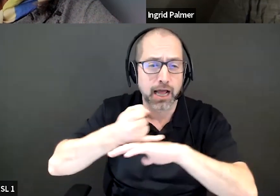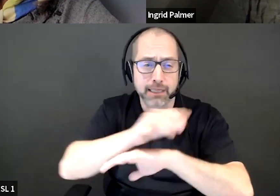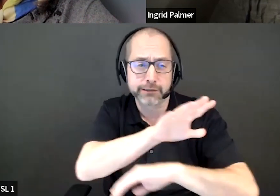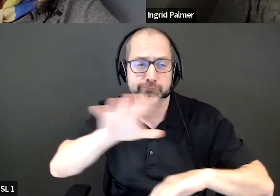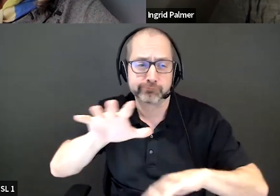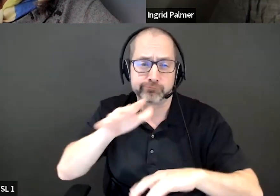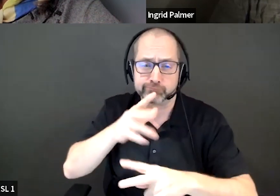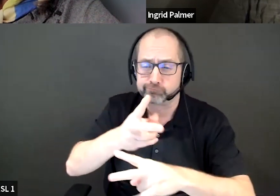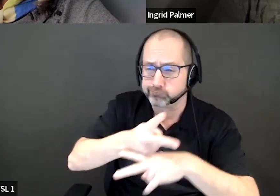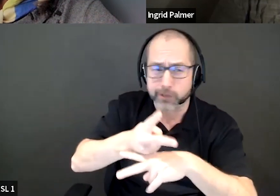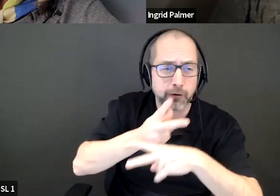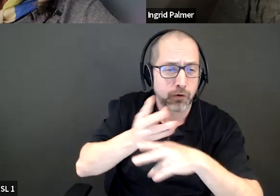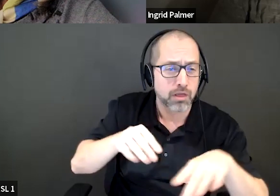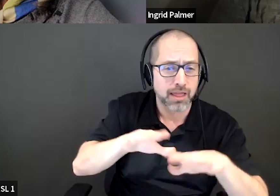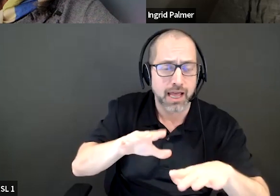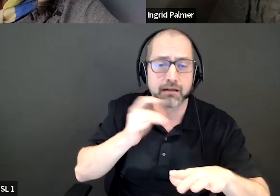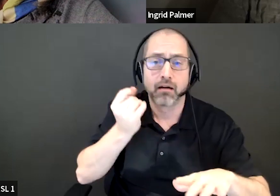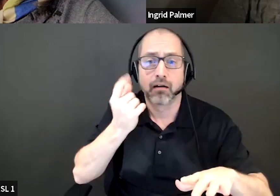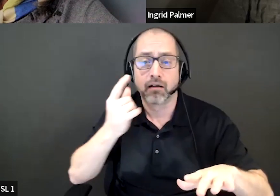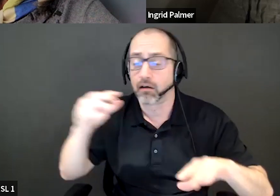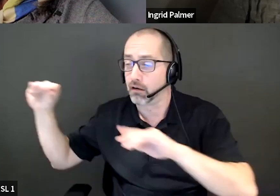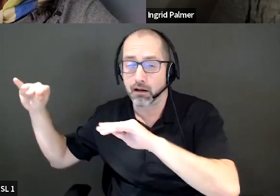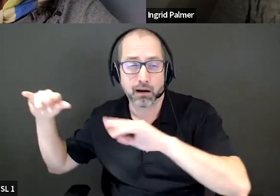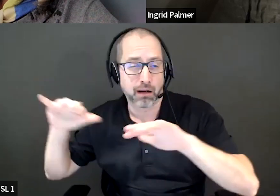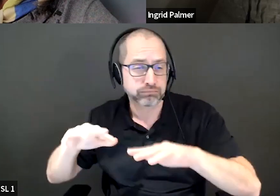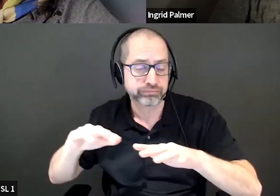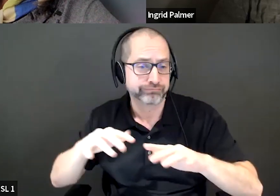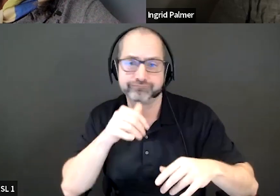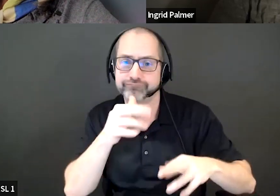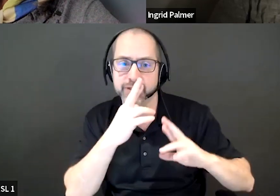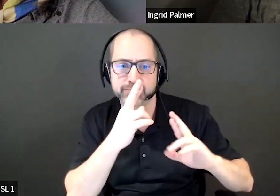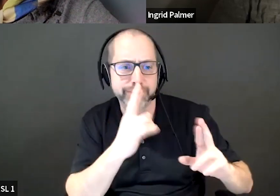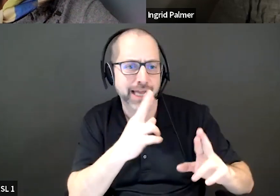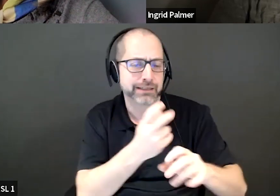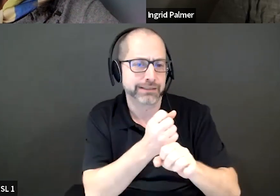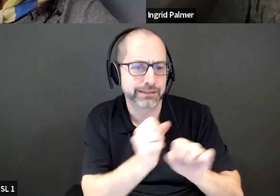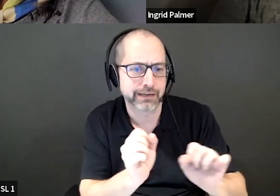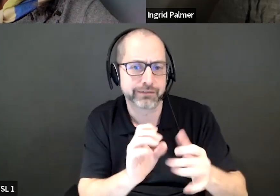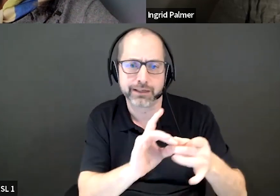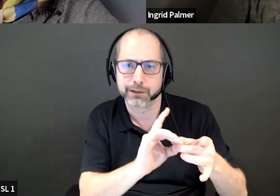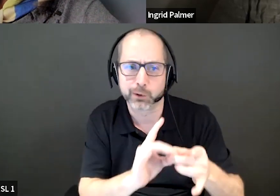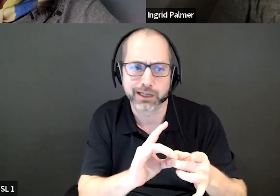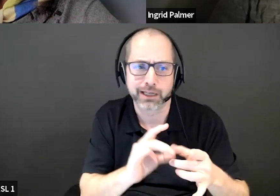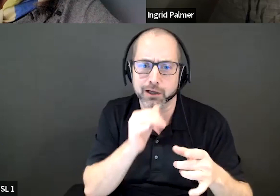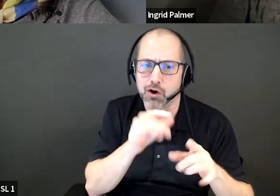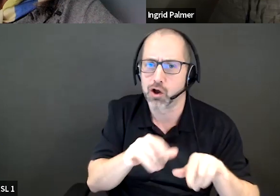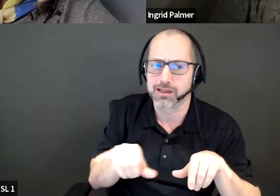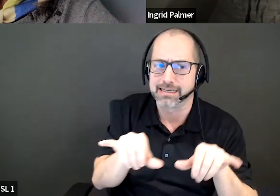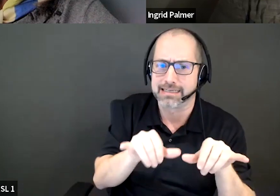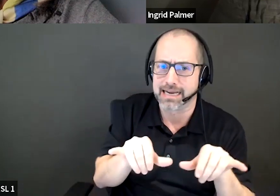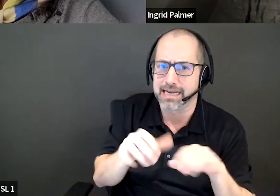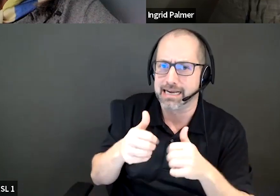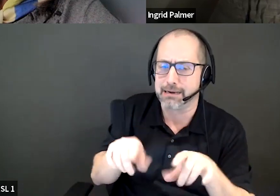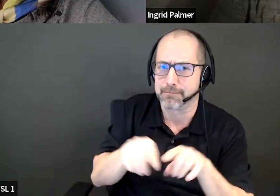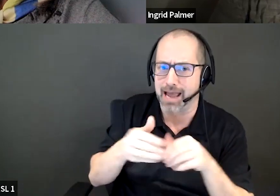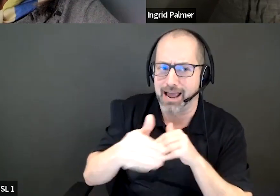experience safety, respect, or unity the same way as they did after